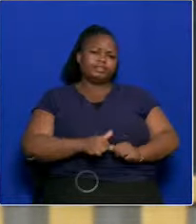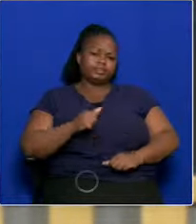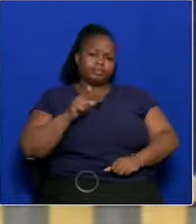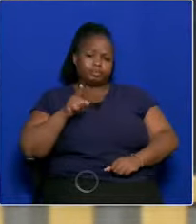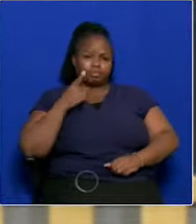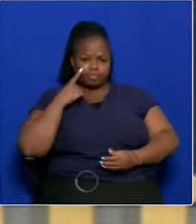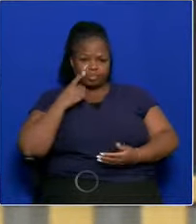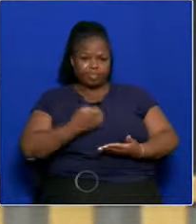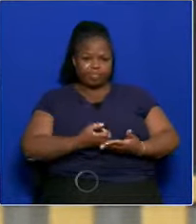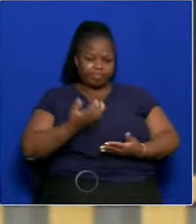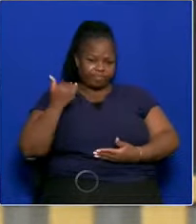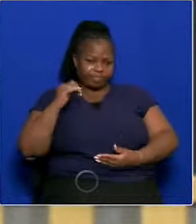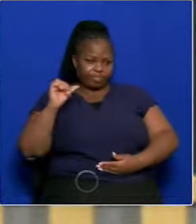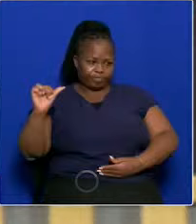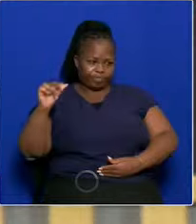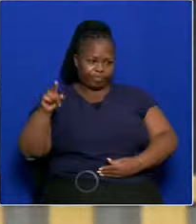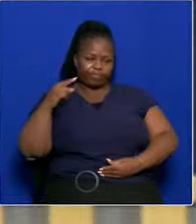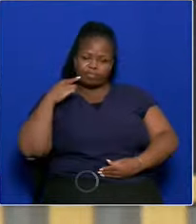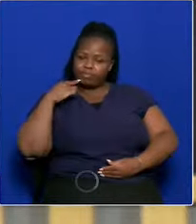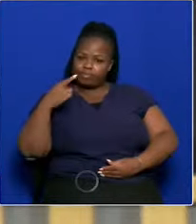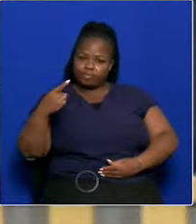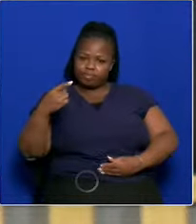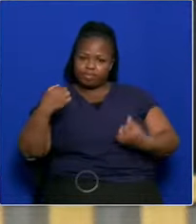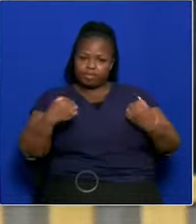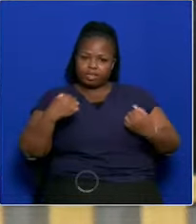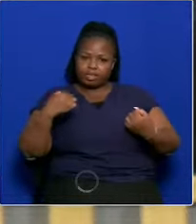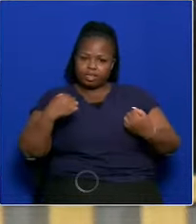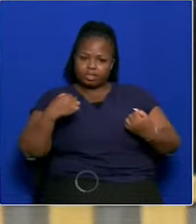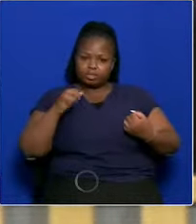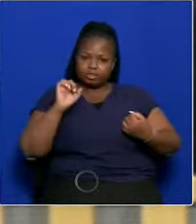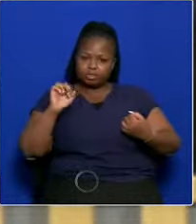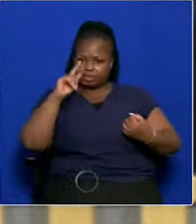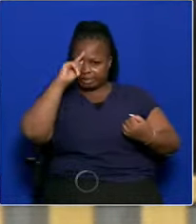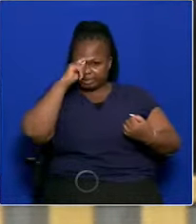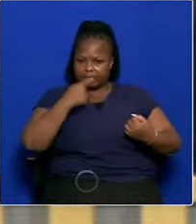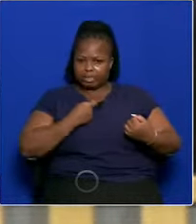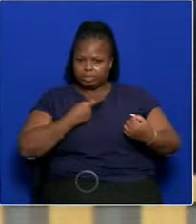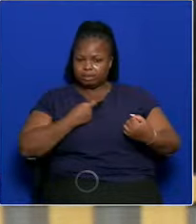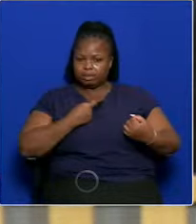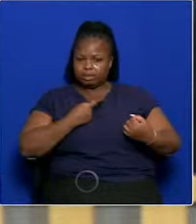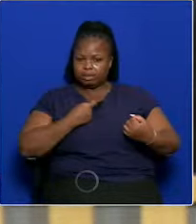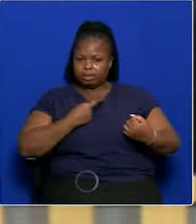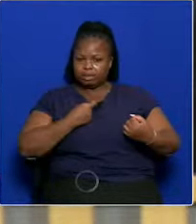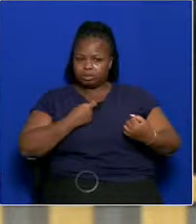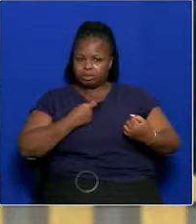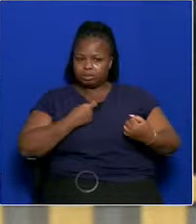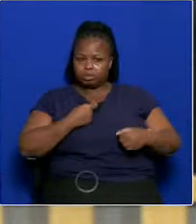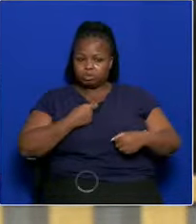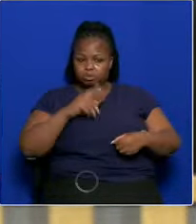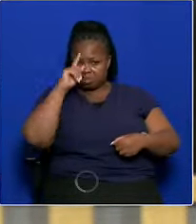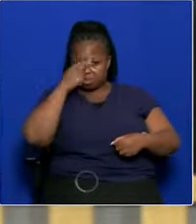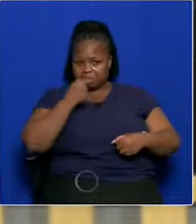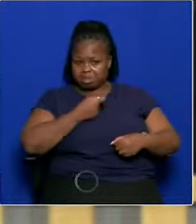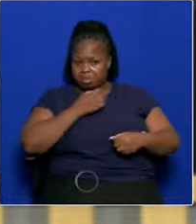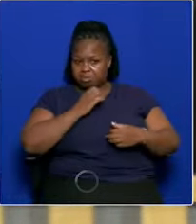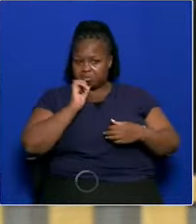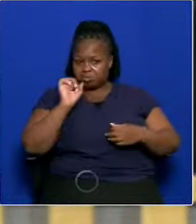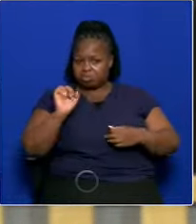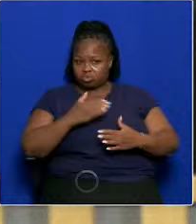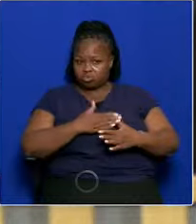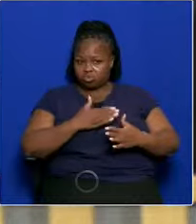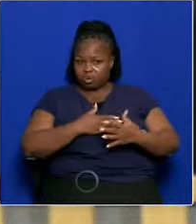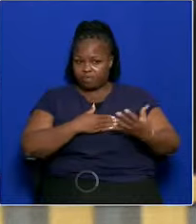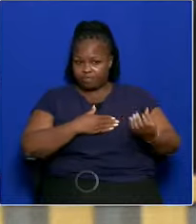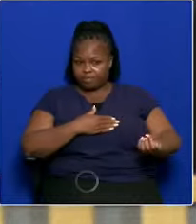you said this vehicle belongs to your son. I assume your son works. Yes. He does work. Yes. All